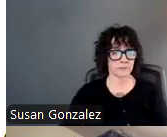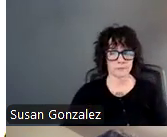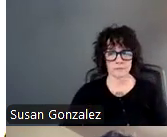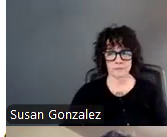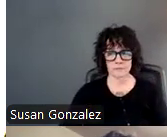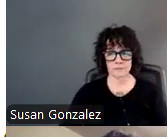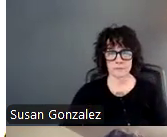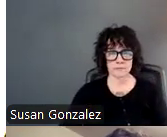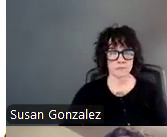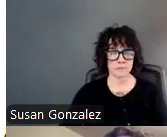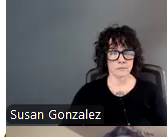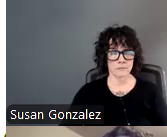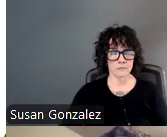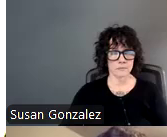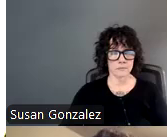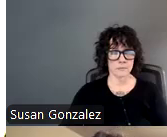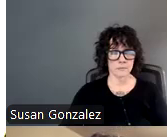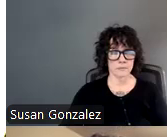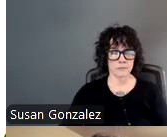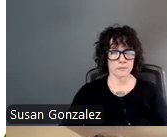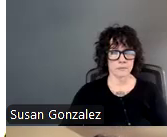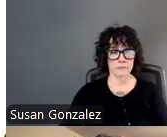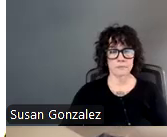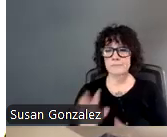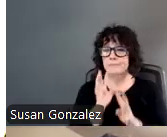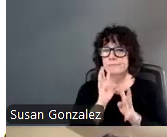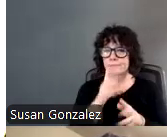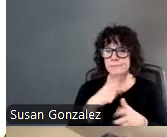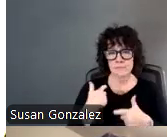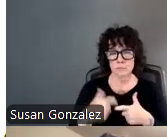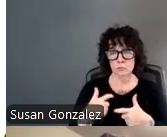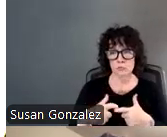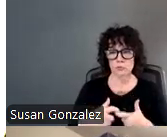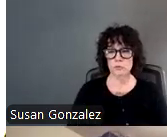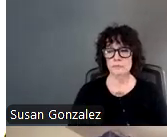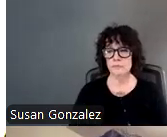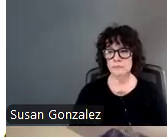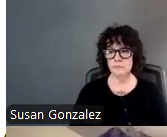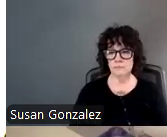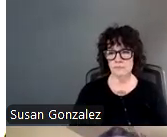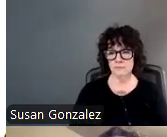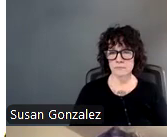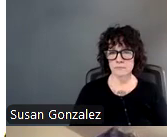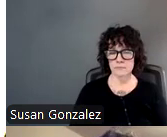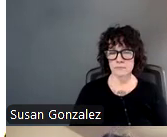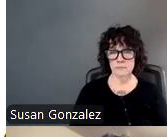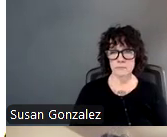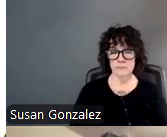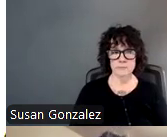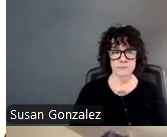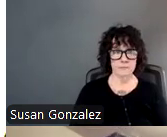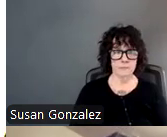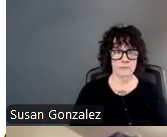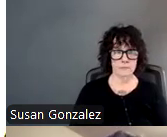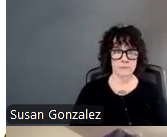La justicia del lenguaje incluye el compromiso de asegurarnos de que todas las personas puedan participar en la conversación y un